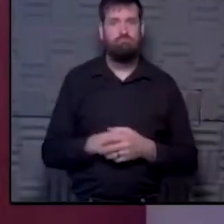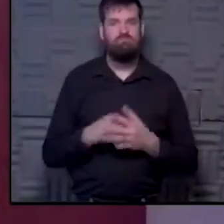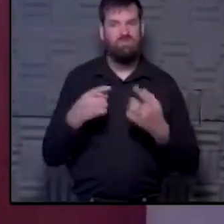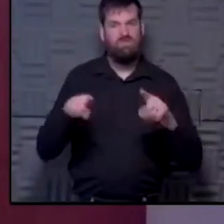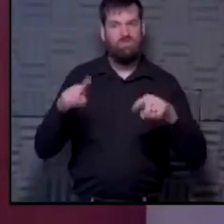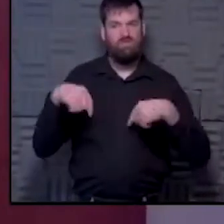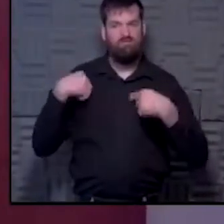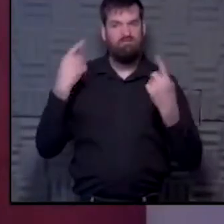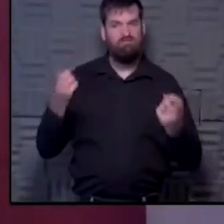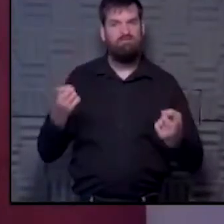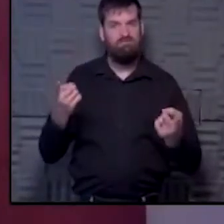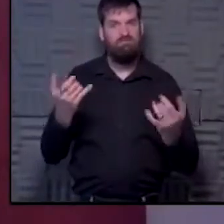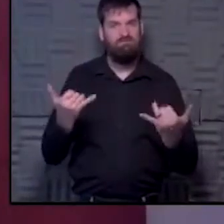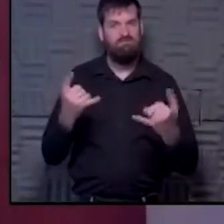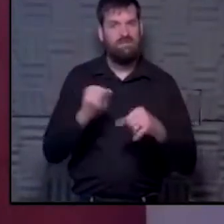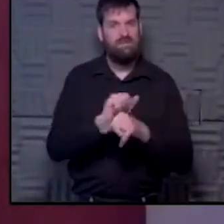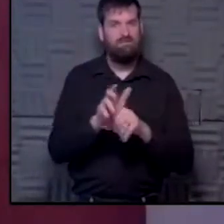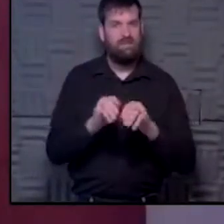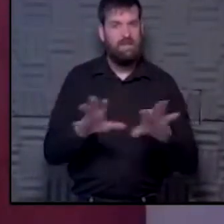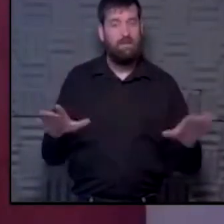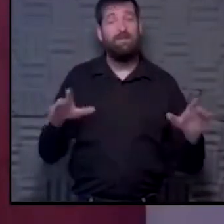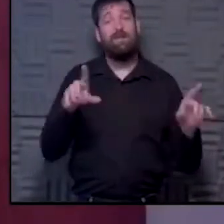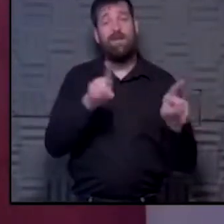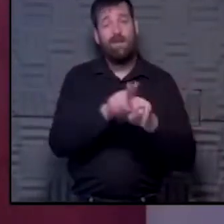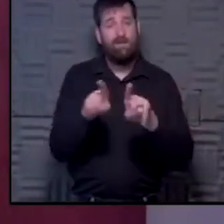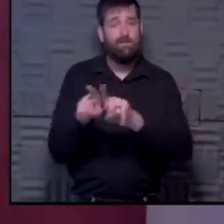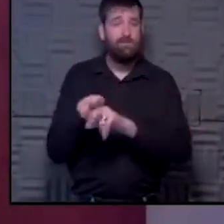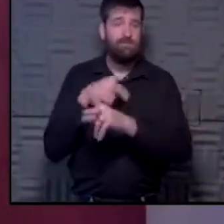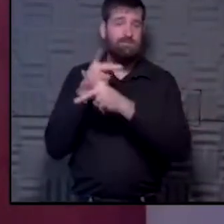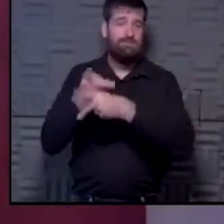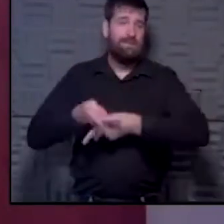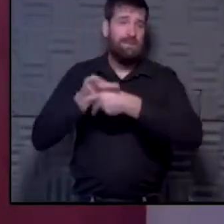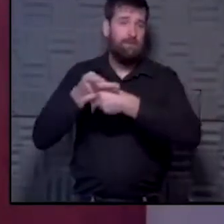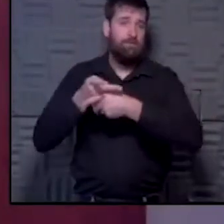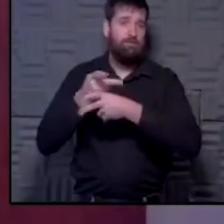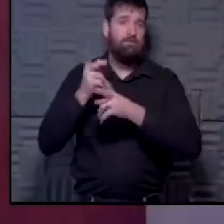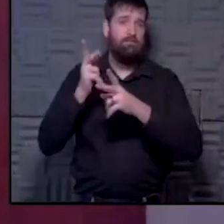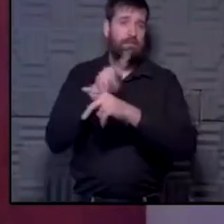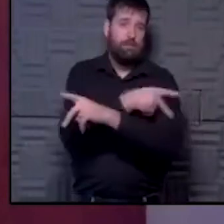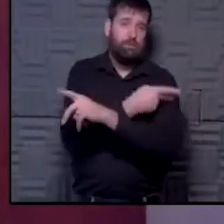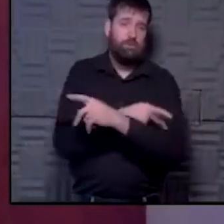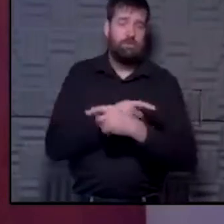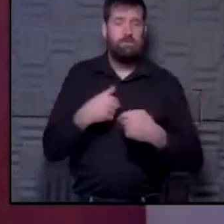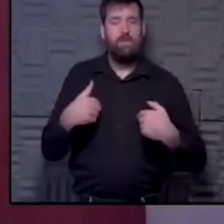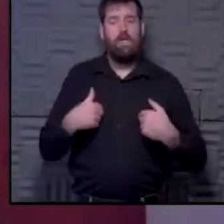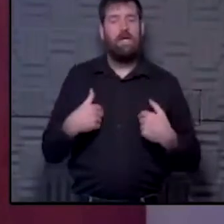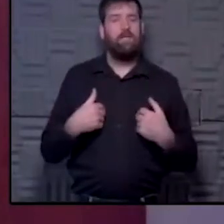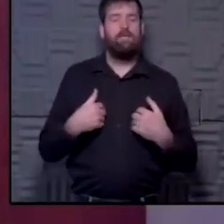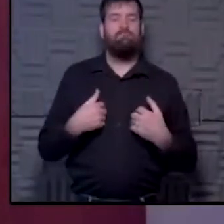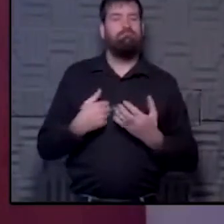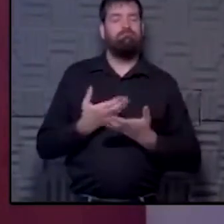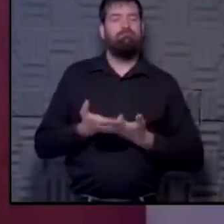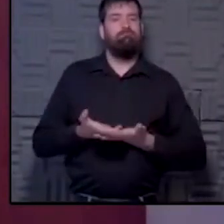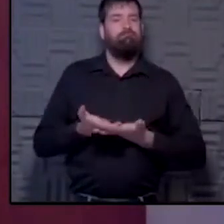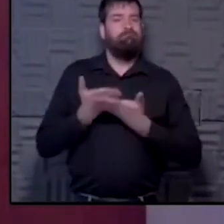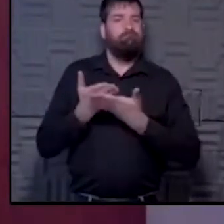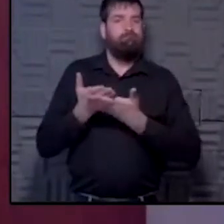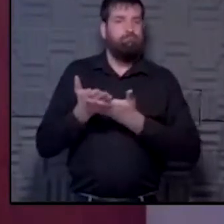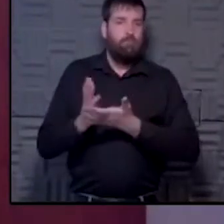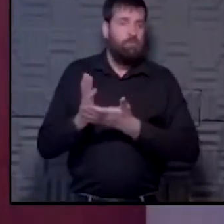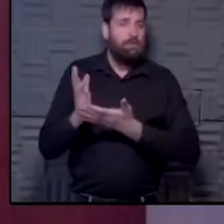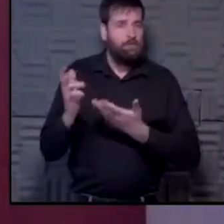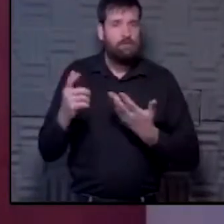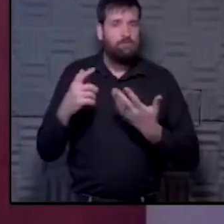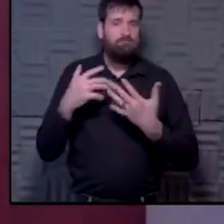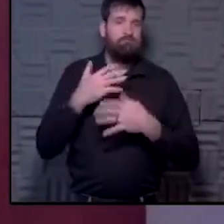pandemic, and for taking care of patients. I am privileged and grateful to